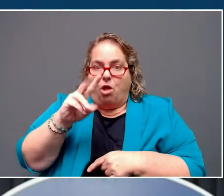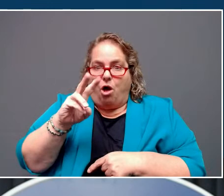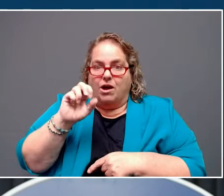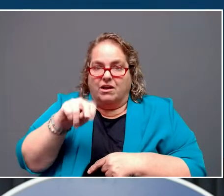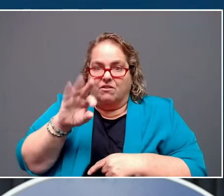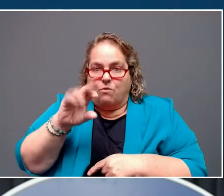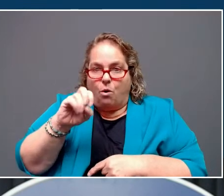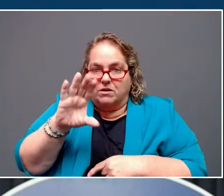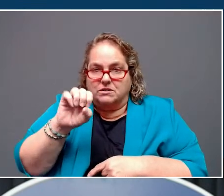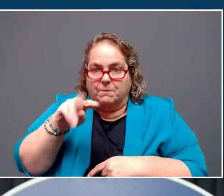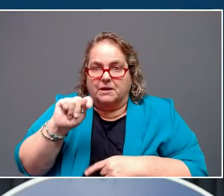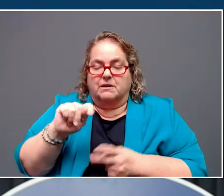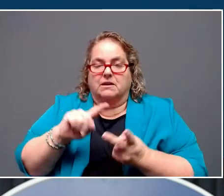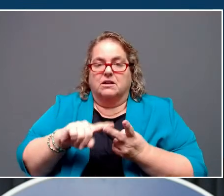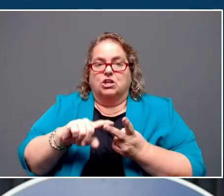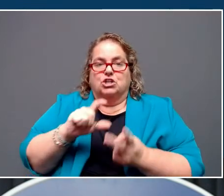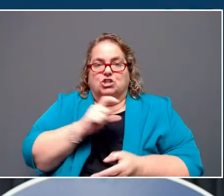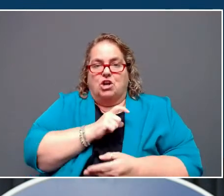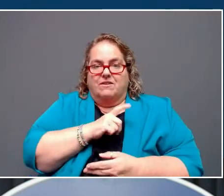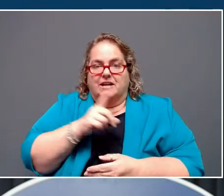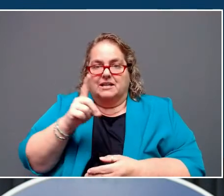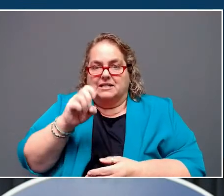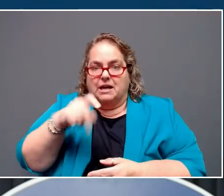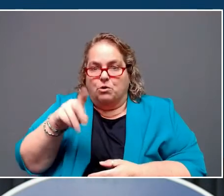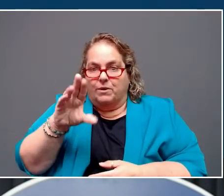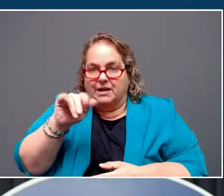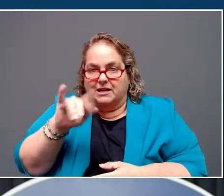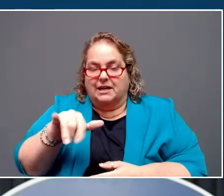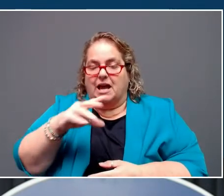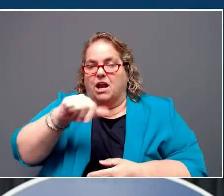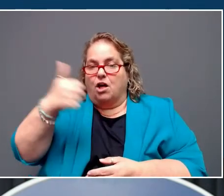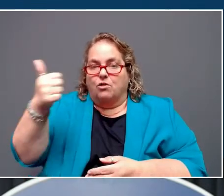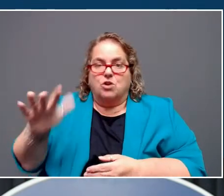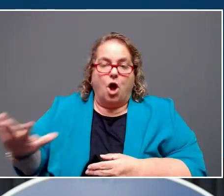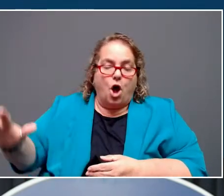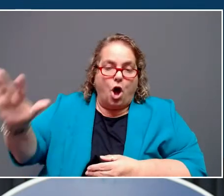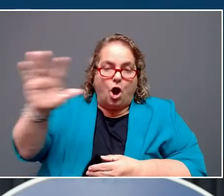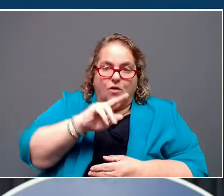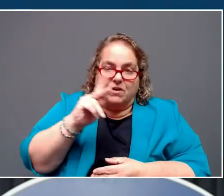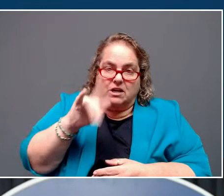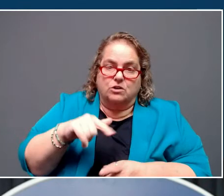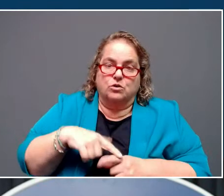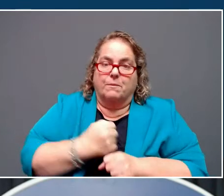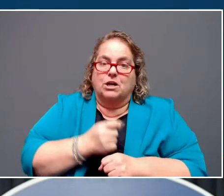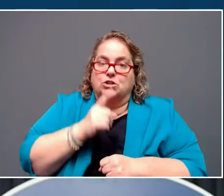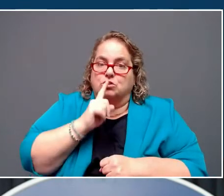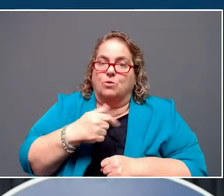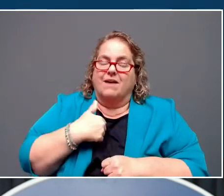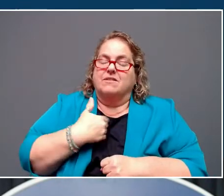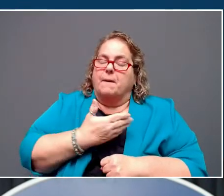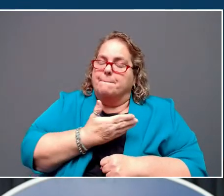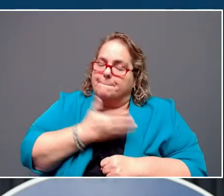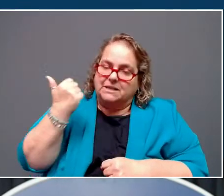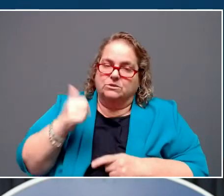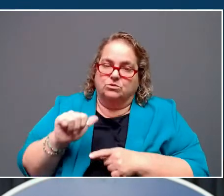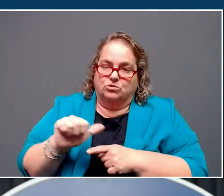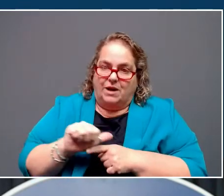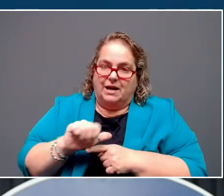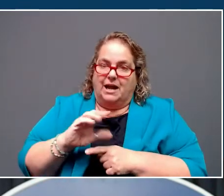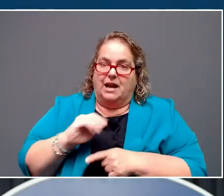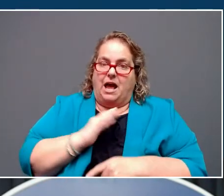sheriff's deputies, and others all across the Commonwealth to make sure we have the very best training and our officers